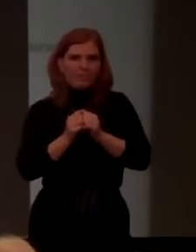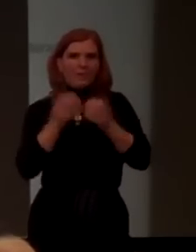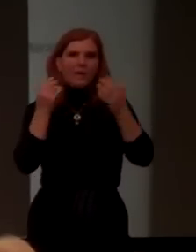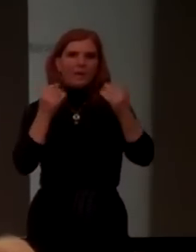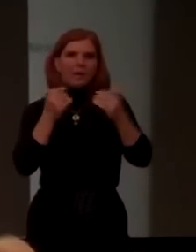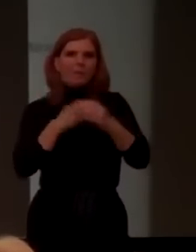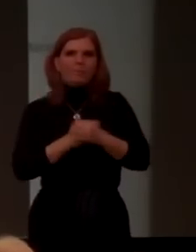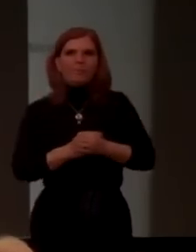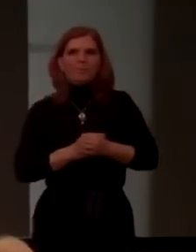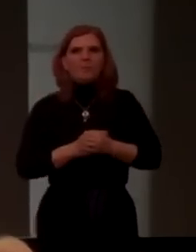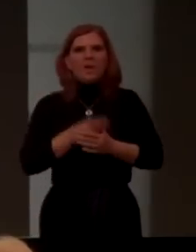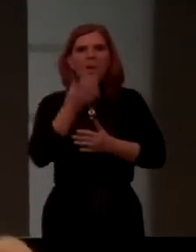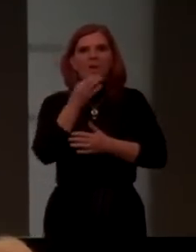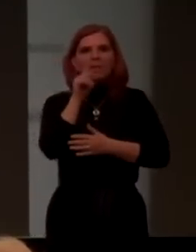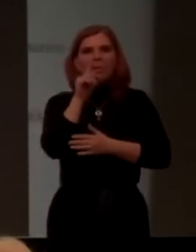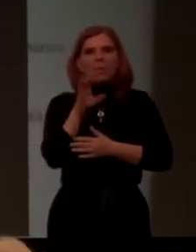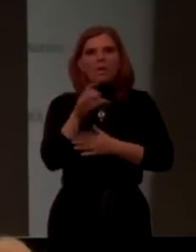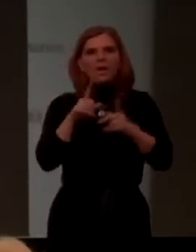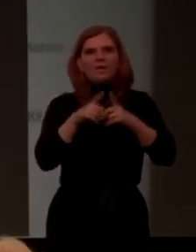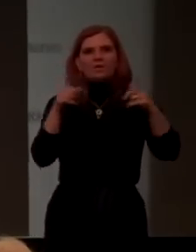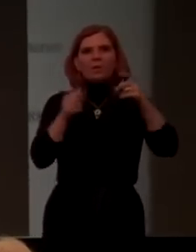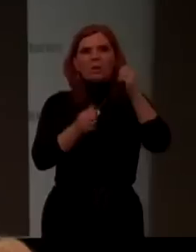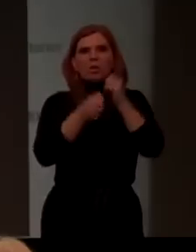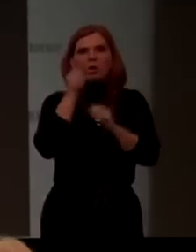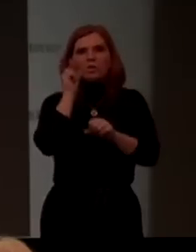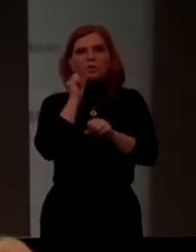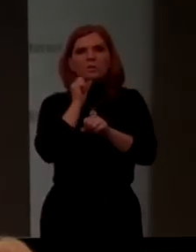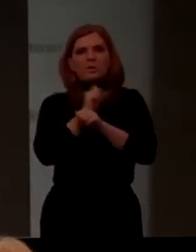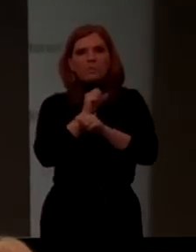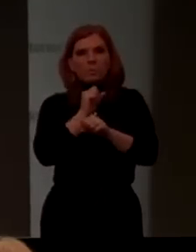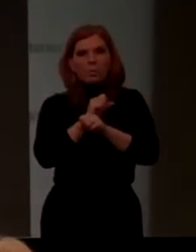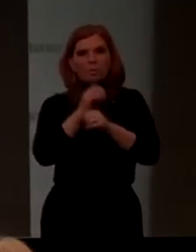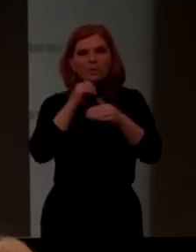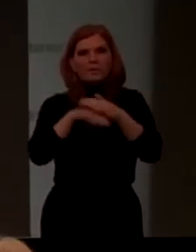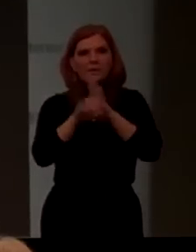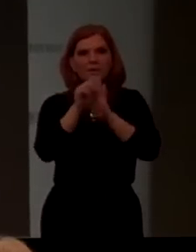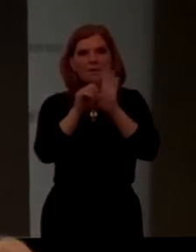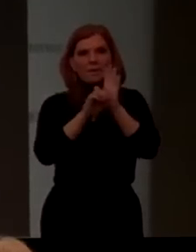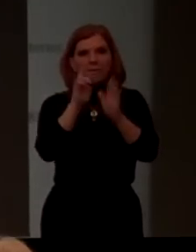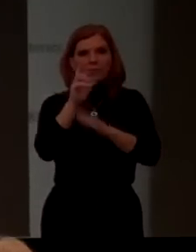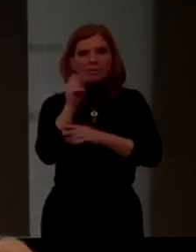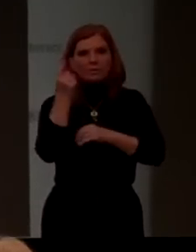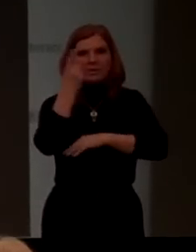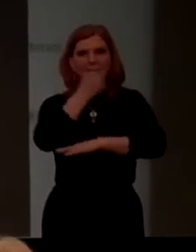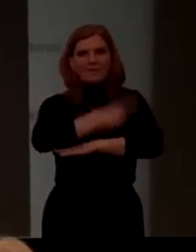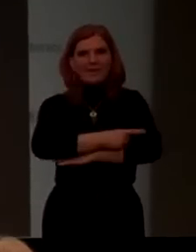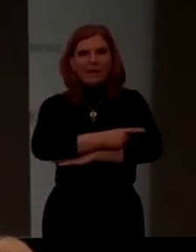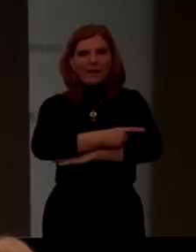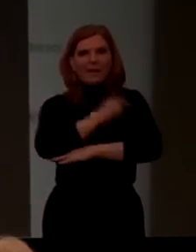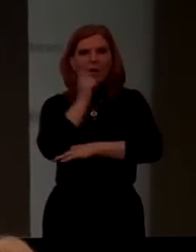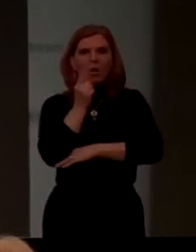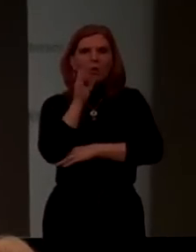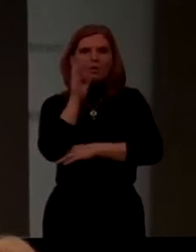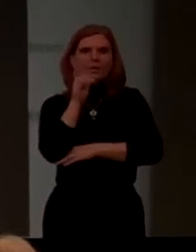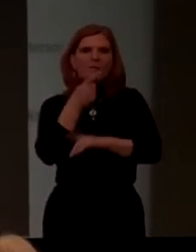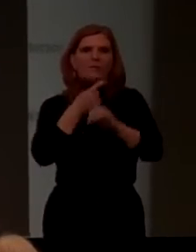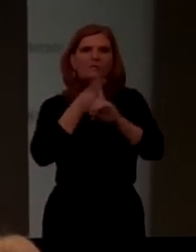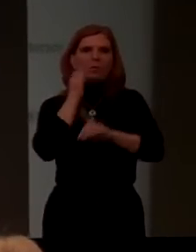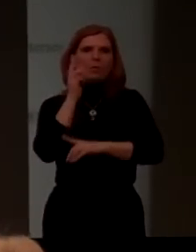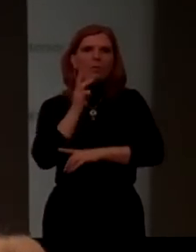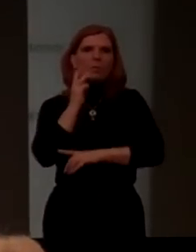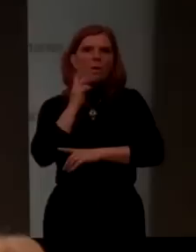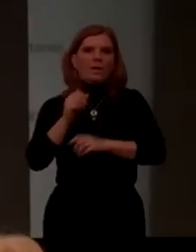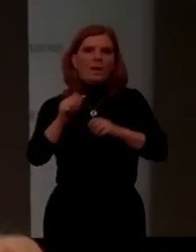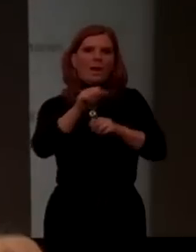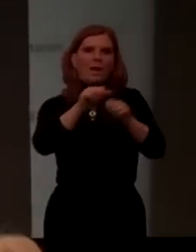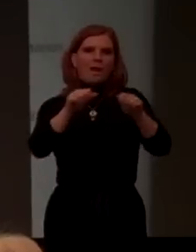Now, of the 100 largest employers in the state of West Virginia today, only 7 of them are from the Wheeling area.